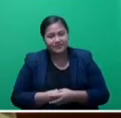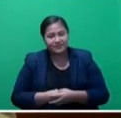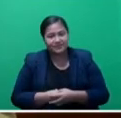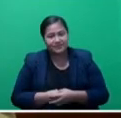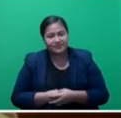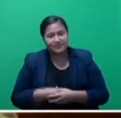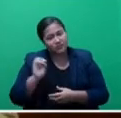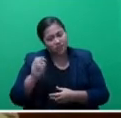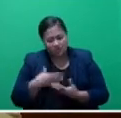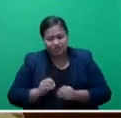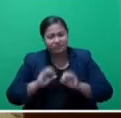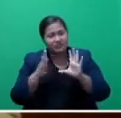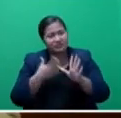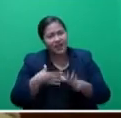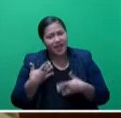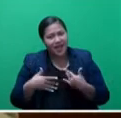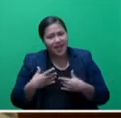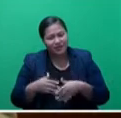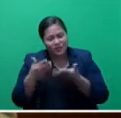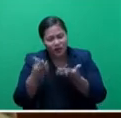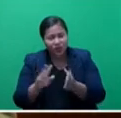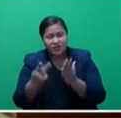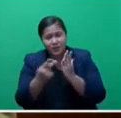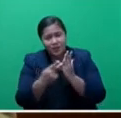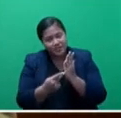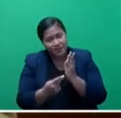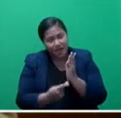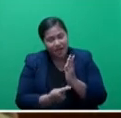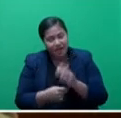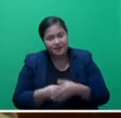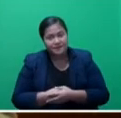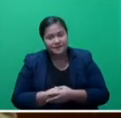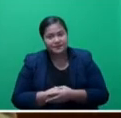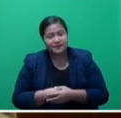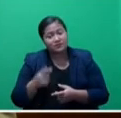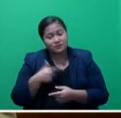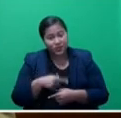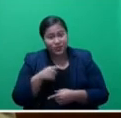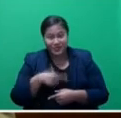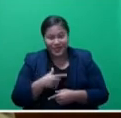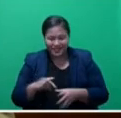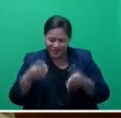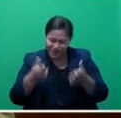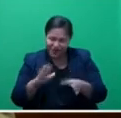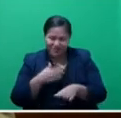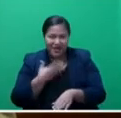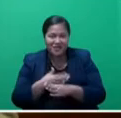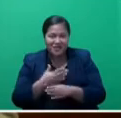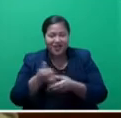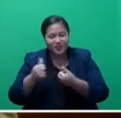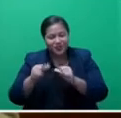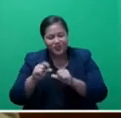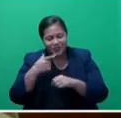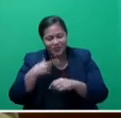championing the ideals and principles he stands for, because that is the way forward for Fiji.